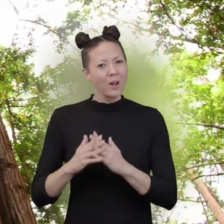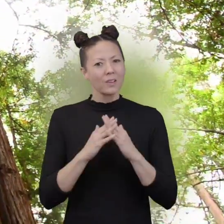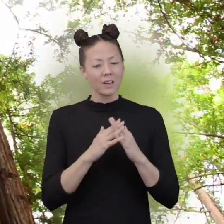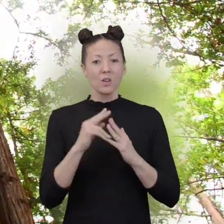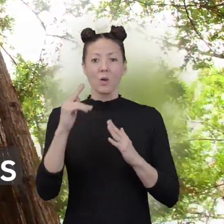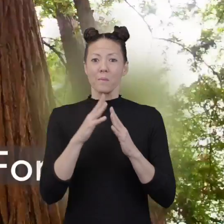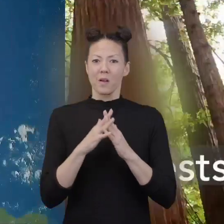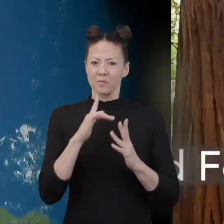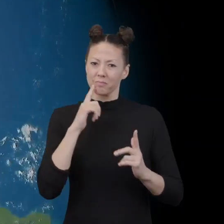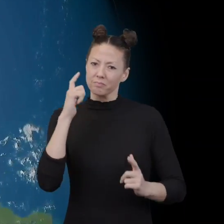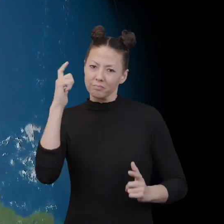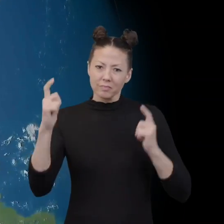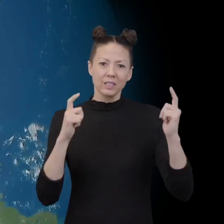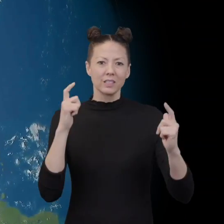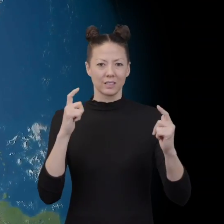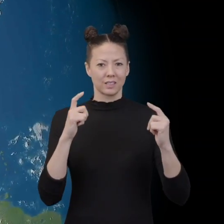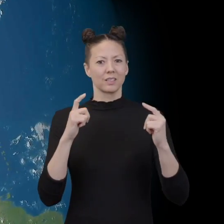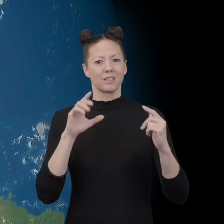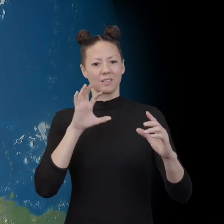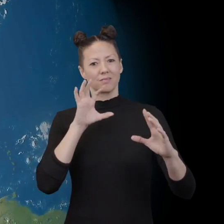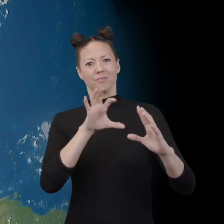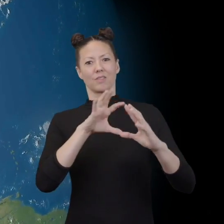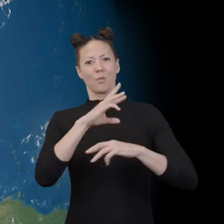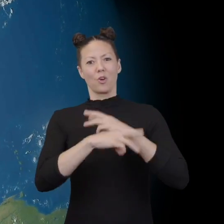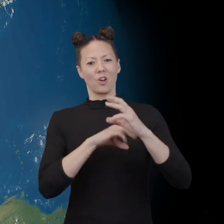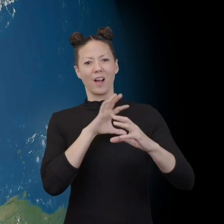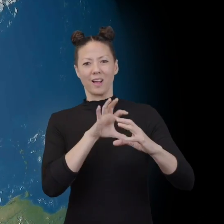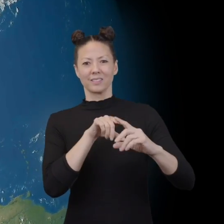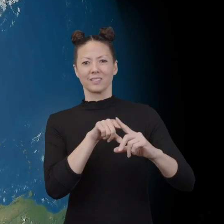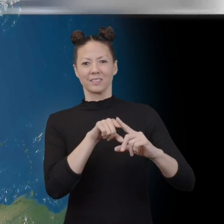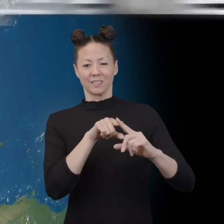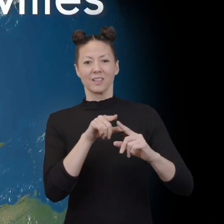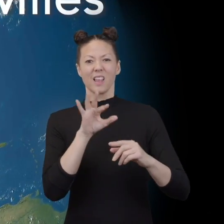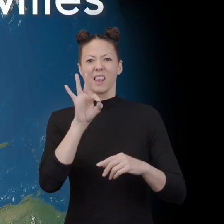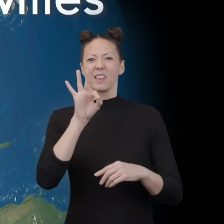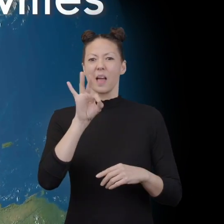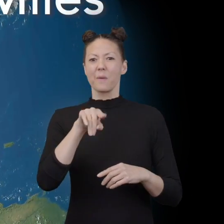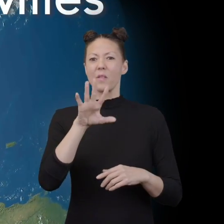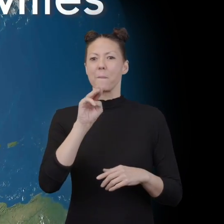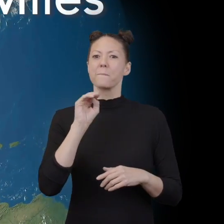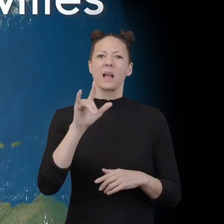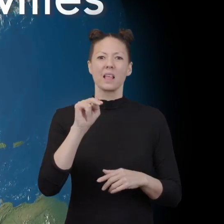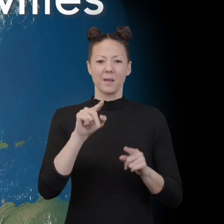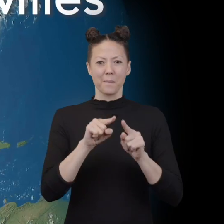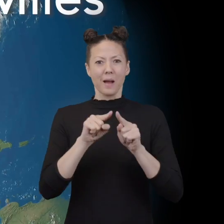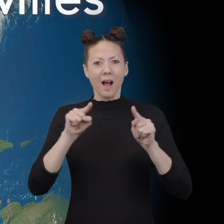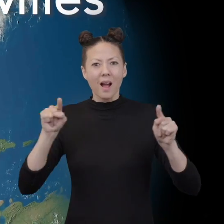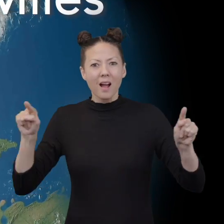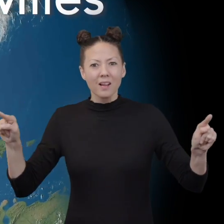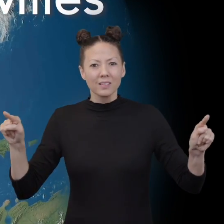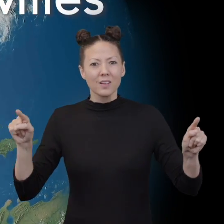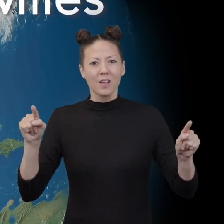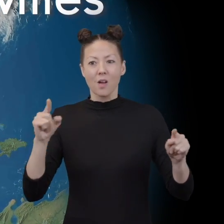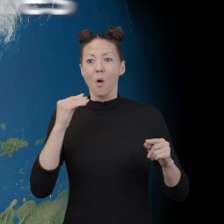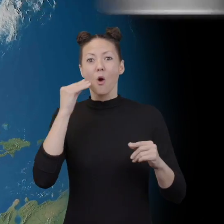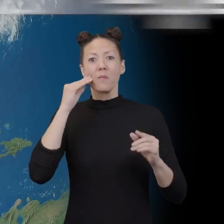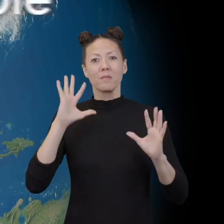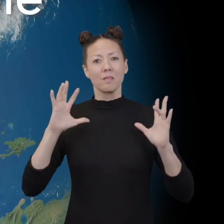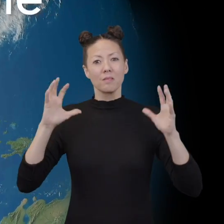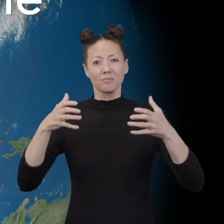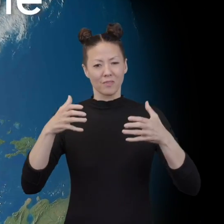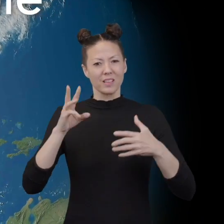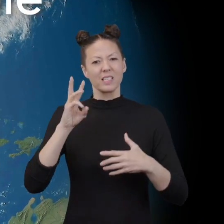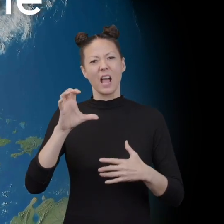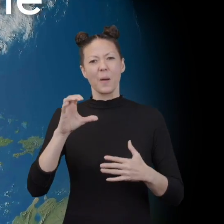North America. North America is a big continent, coming in at about 9.5 million square miles.